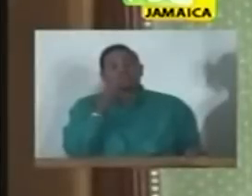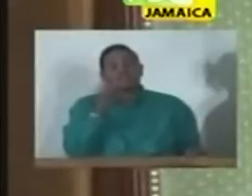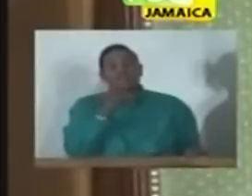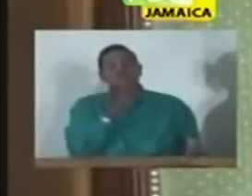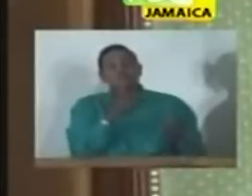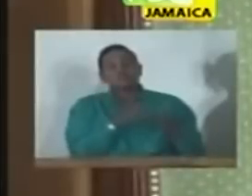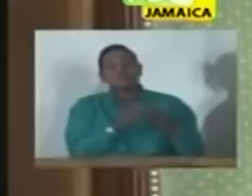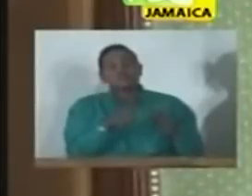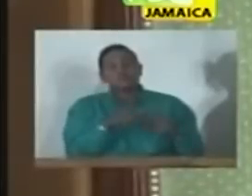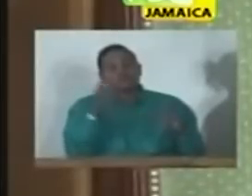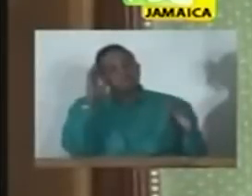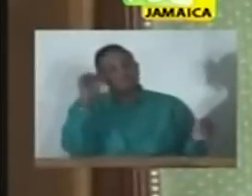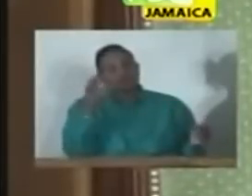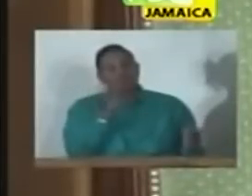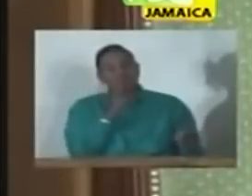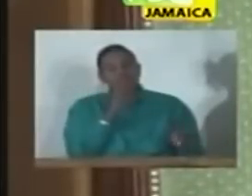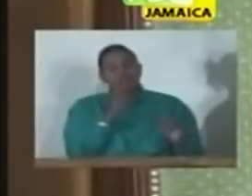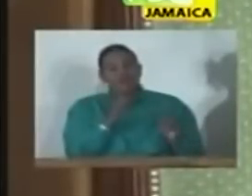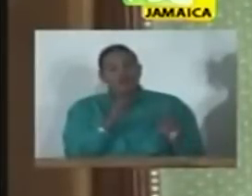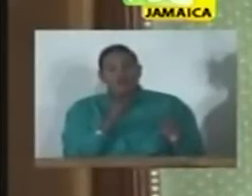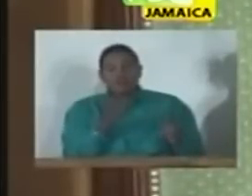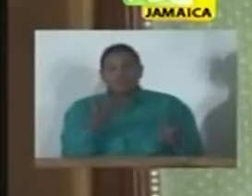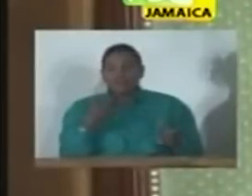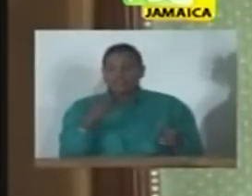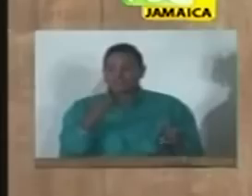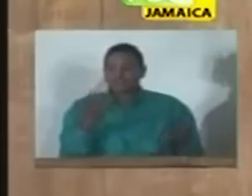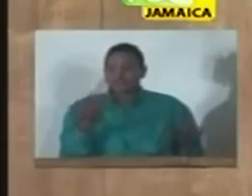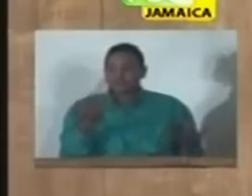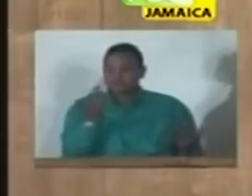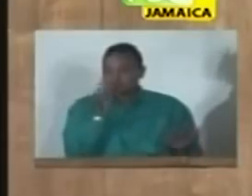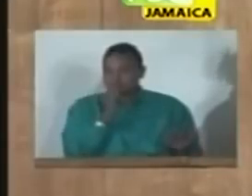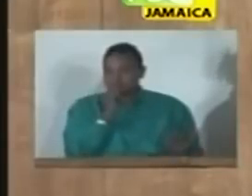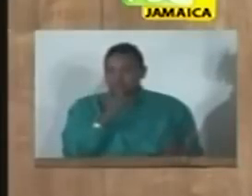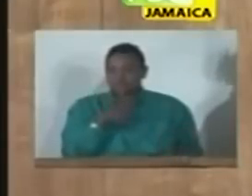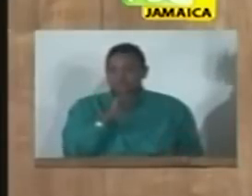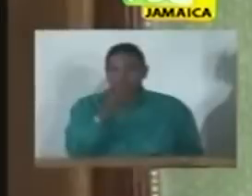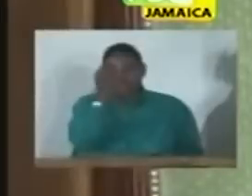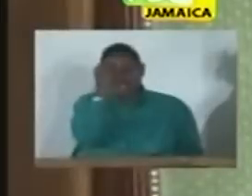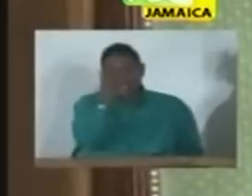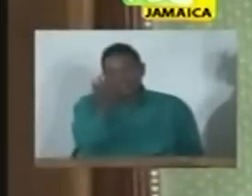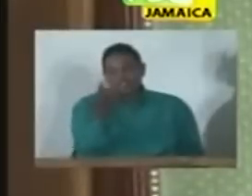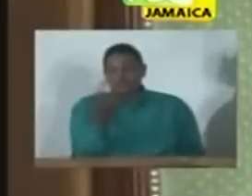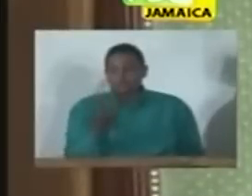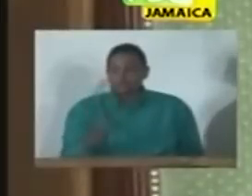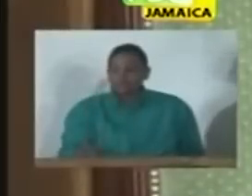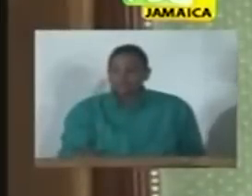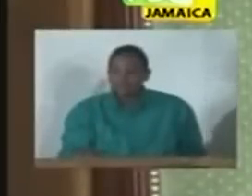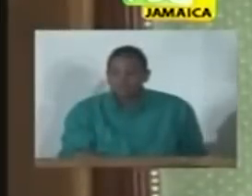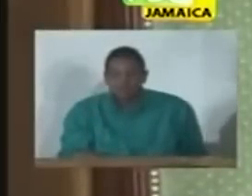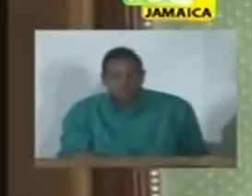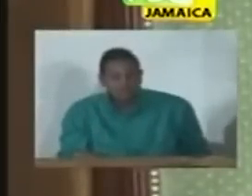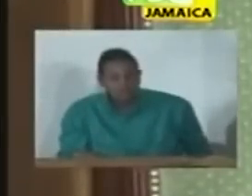not paying attention. Let me explain something to you. Let me just say something, right?